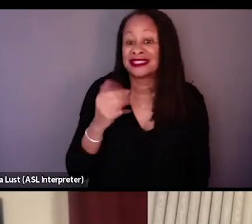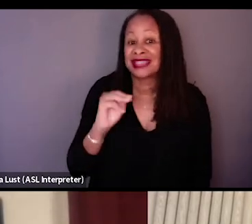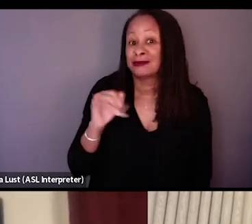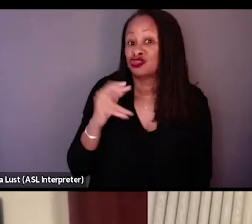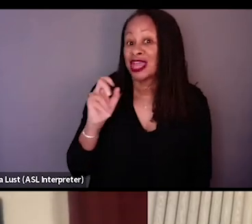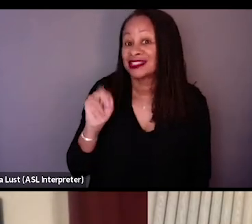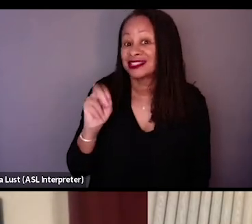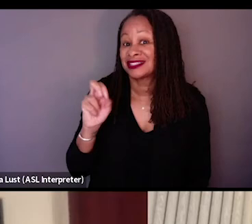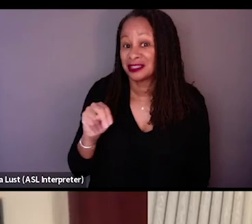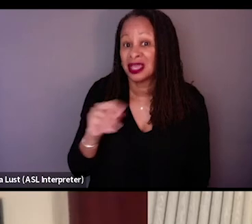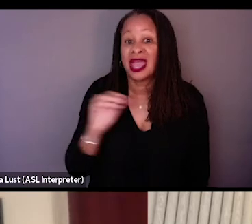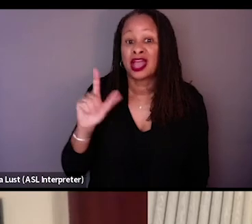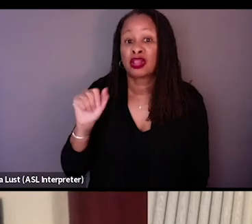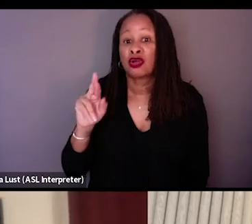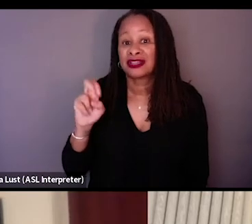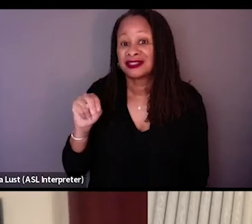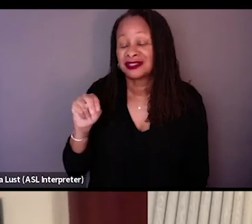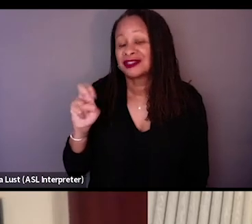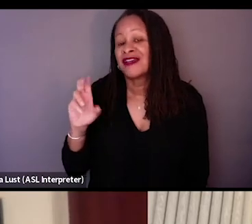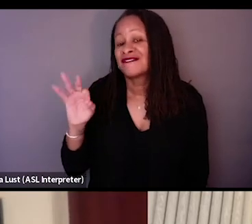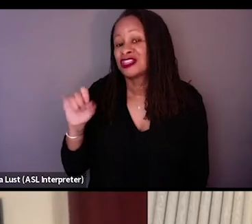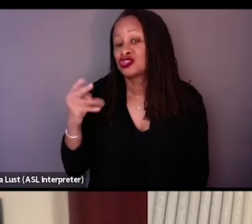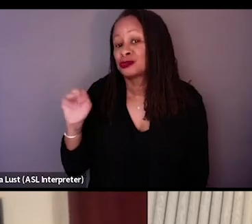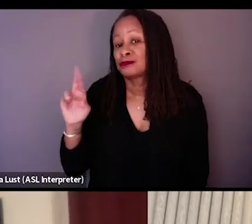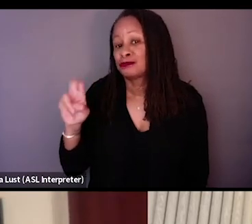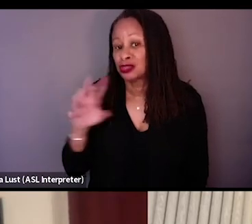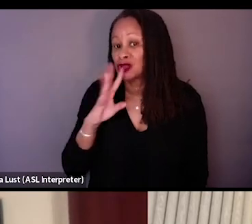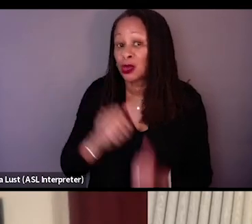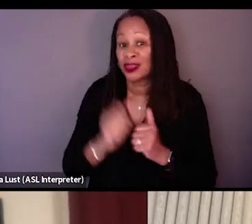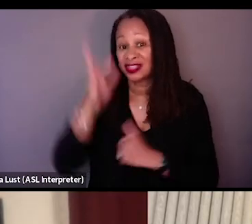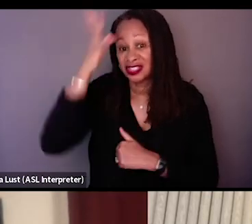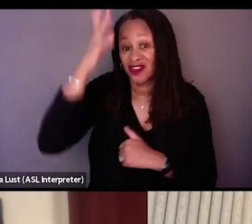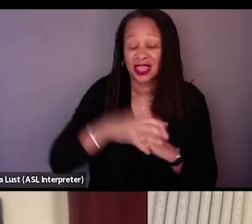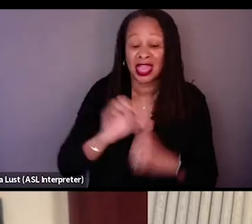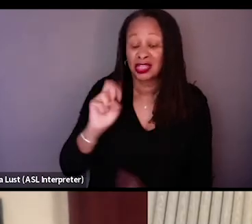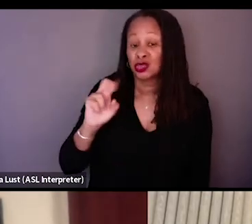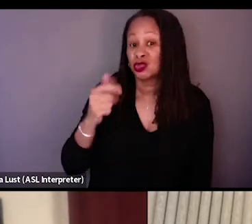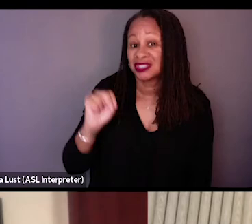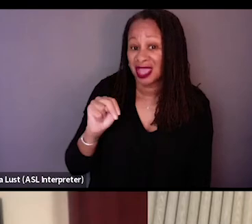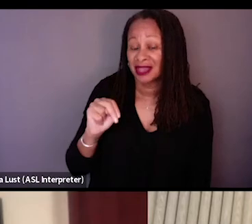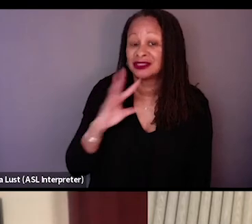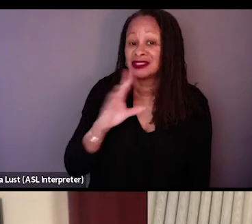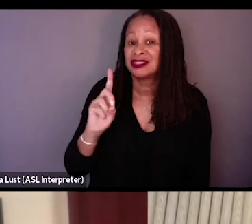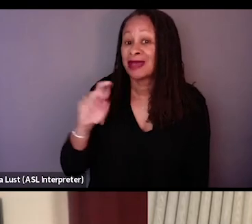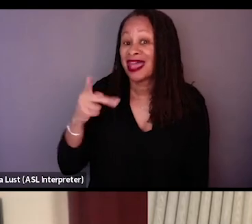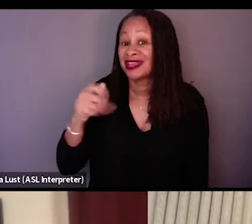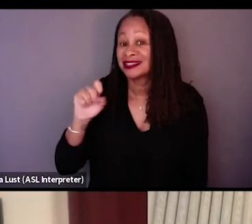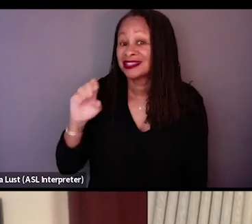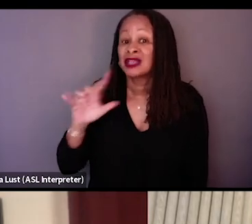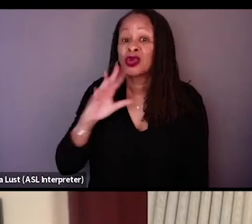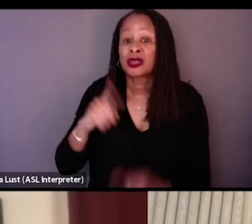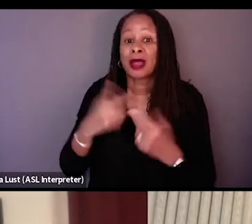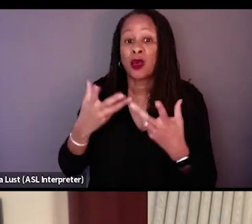talking about with his dad, and Margaret Avery and Suzanne DePass talking about wanting a Black cowboy. Because if you had family